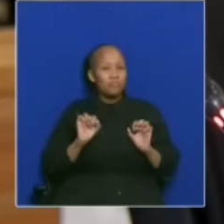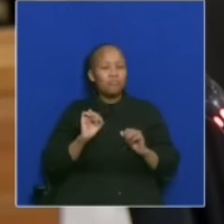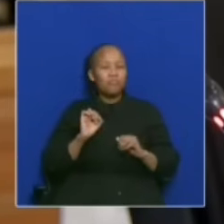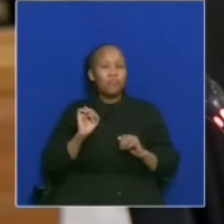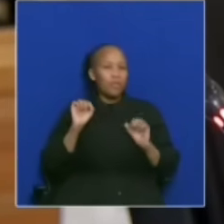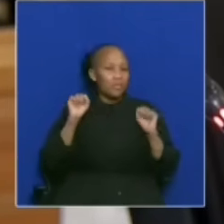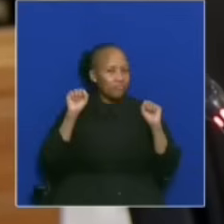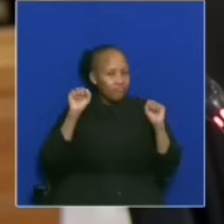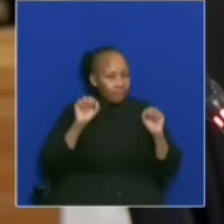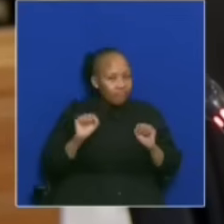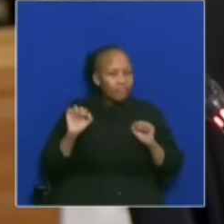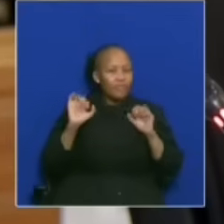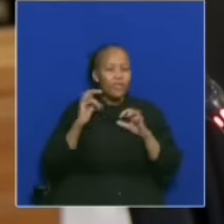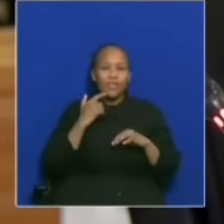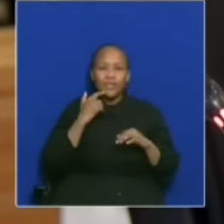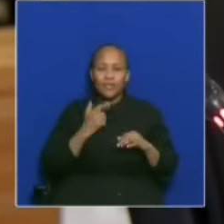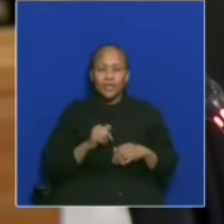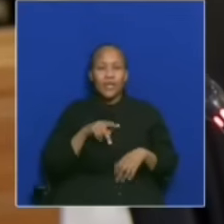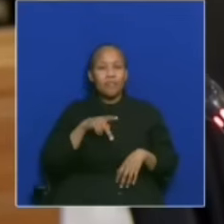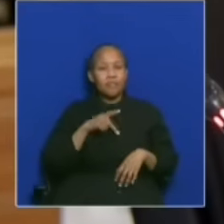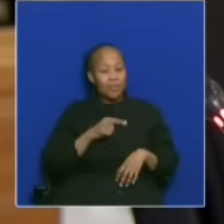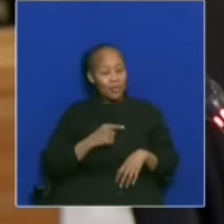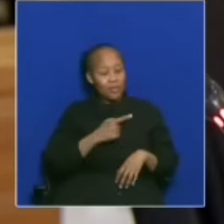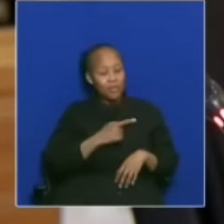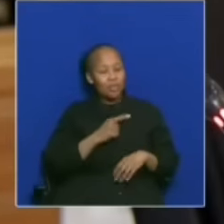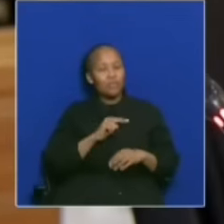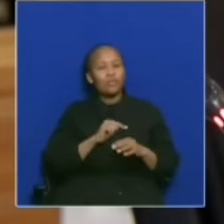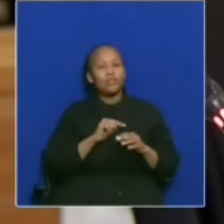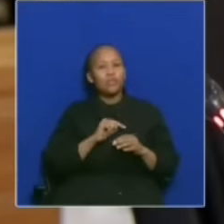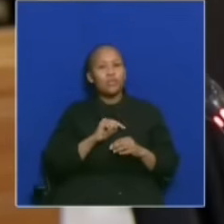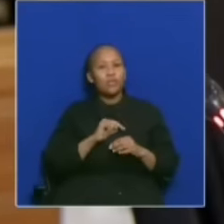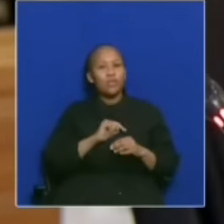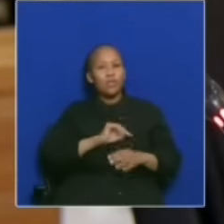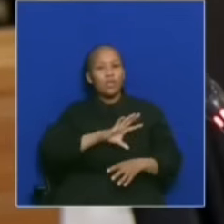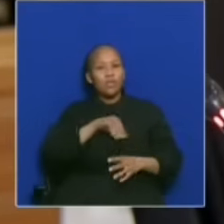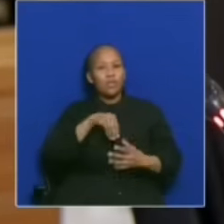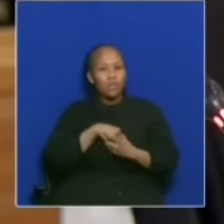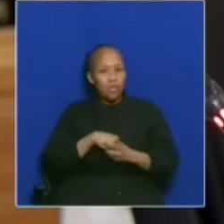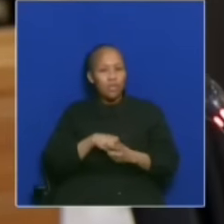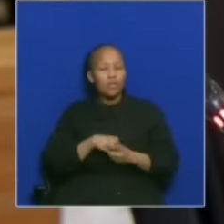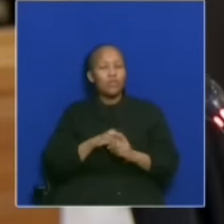group responsible for torturing Mr. Emmanuel Mbense to death